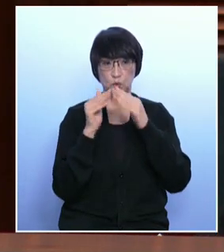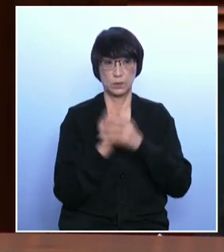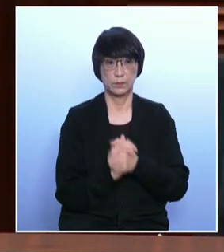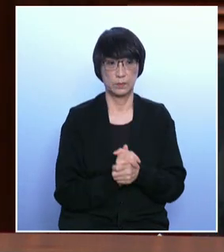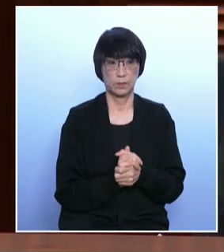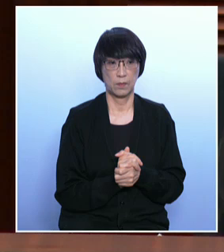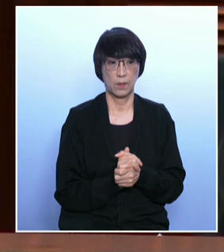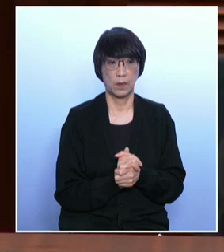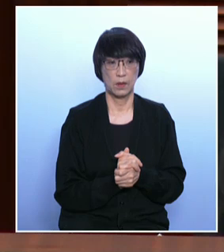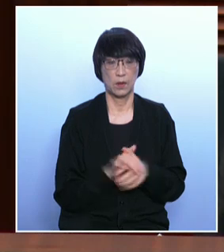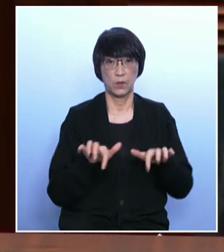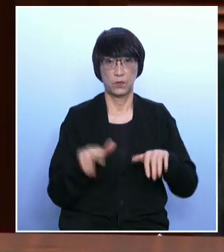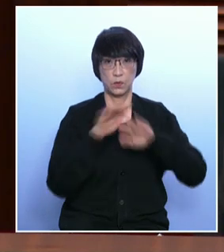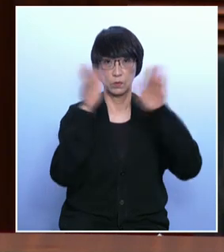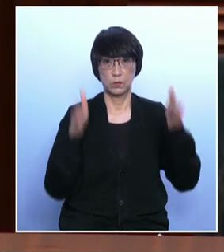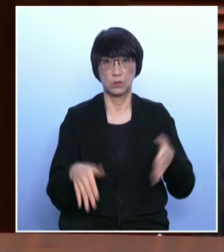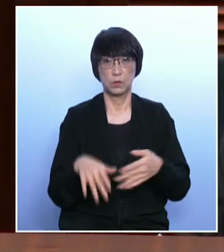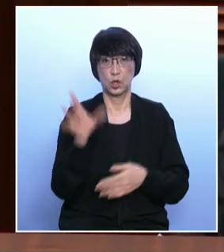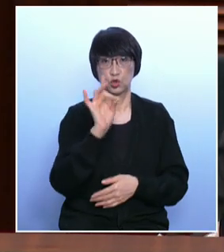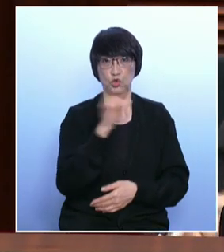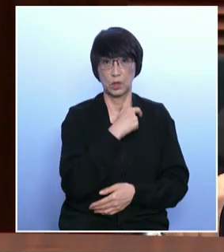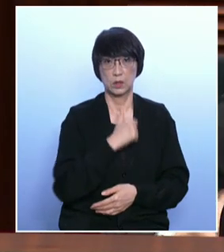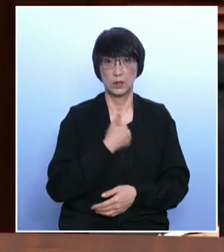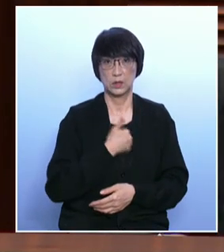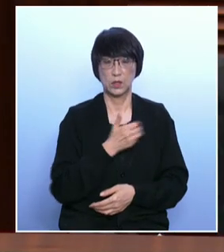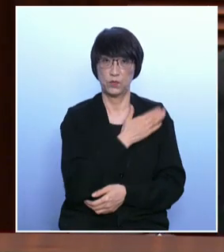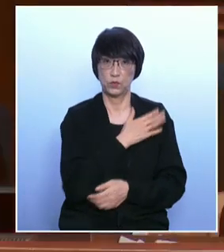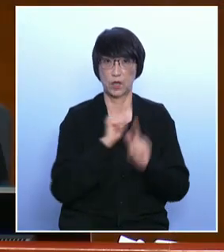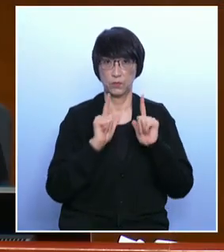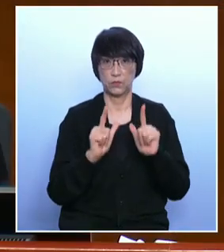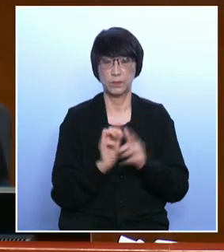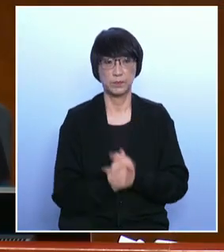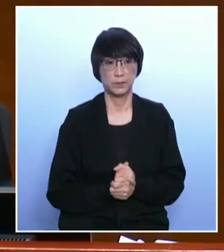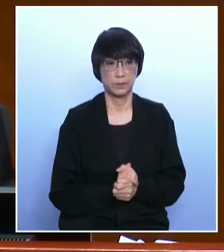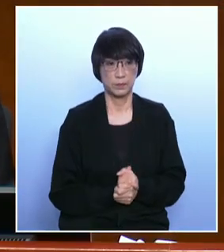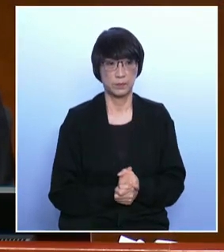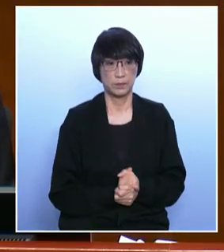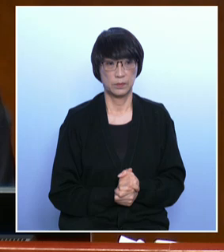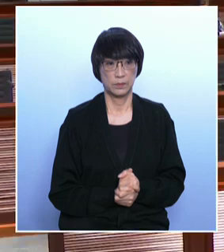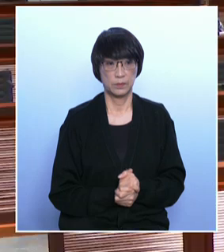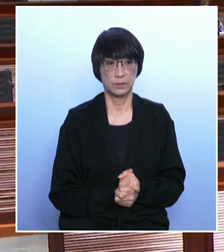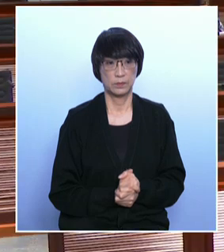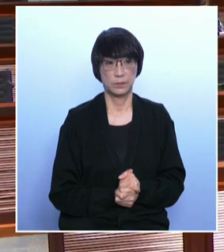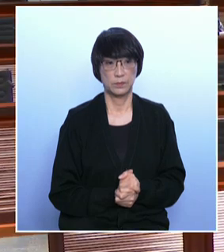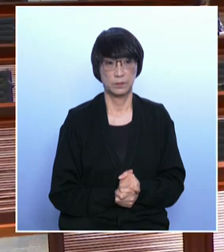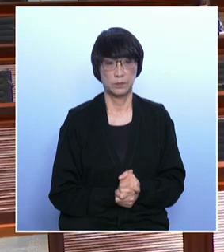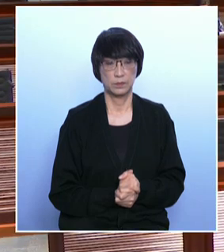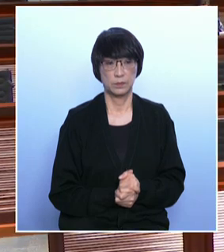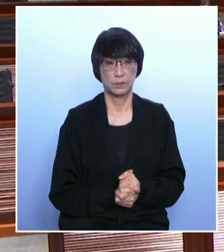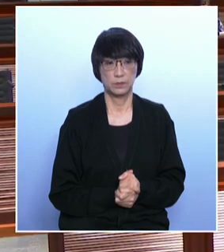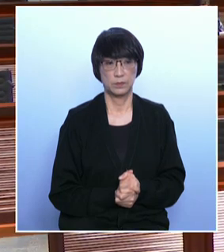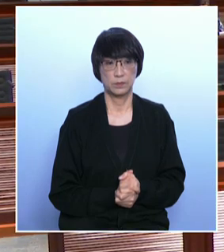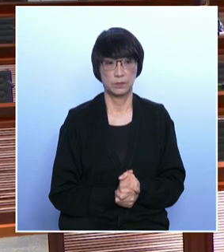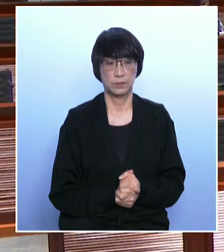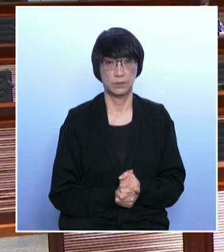CMH, I will defer the question to Dr. Zhang Wailun, Project Director of the